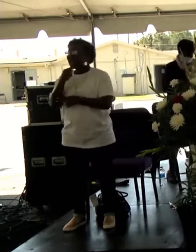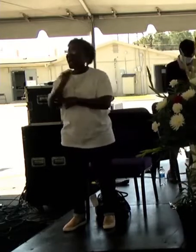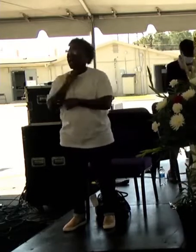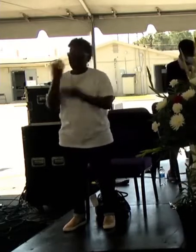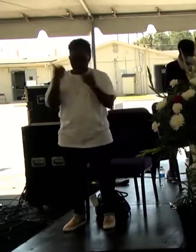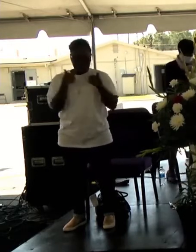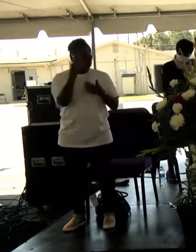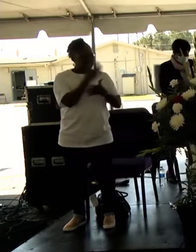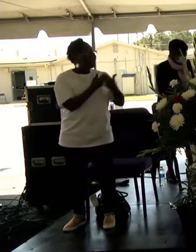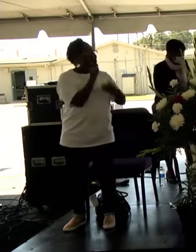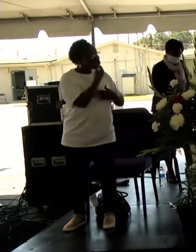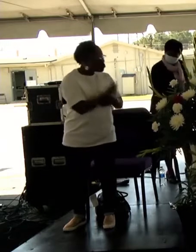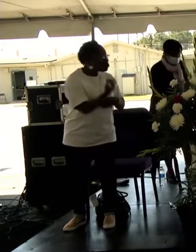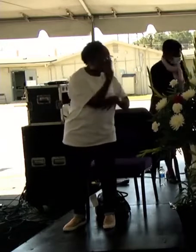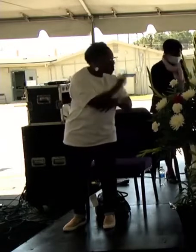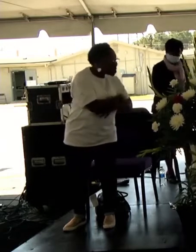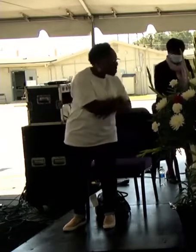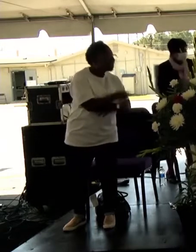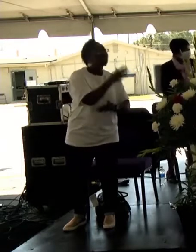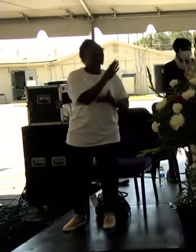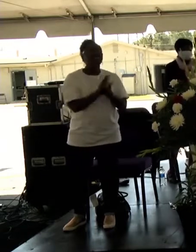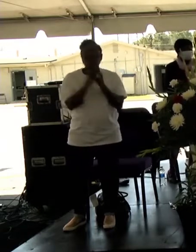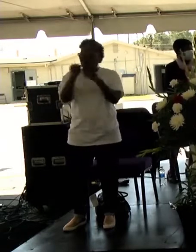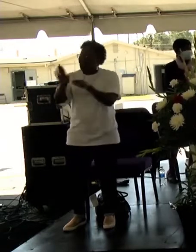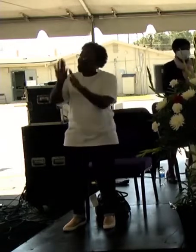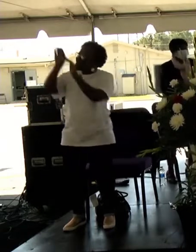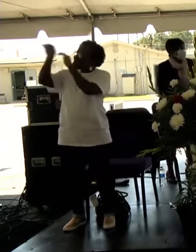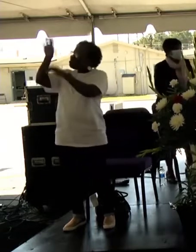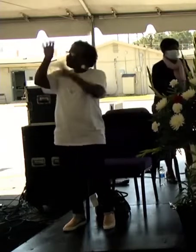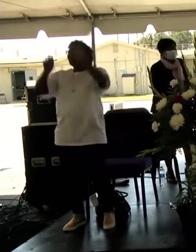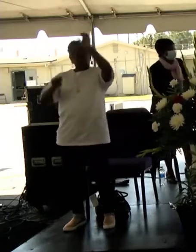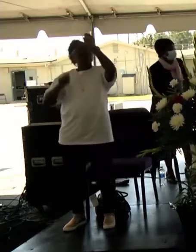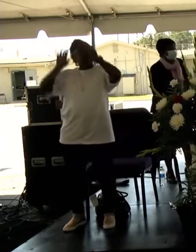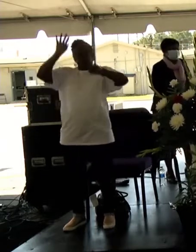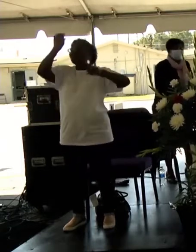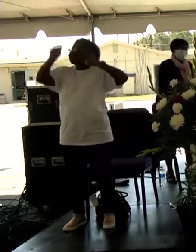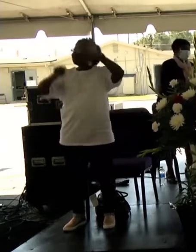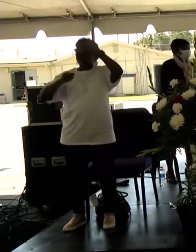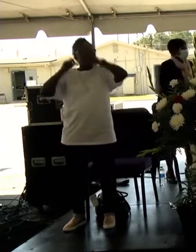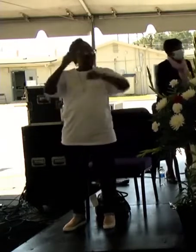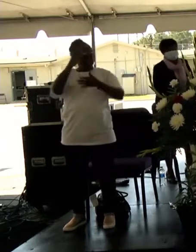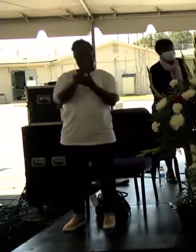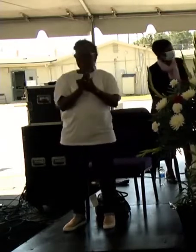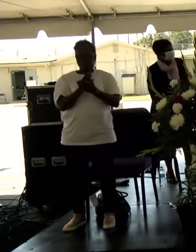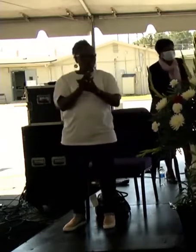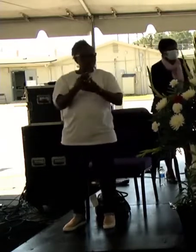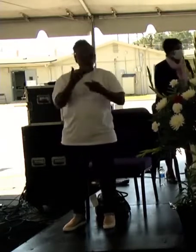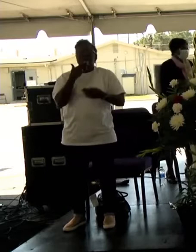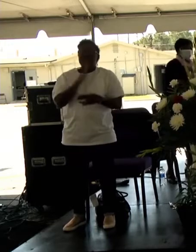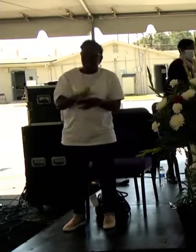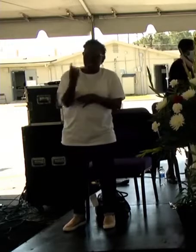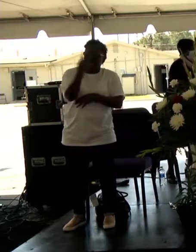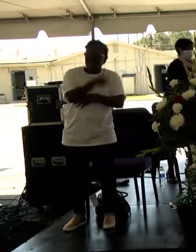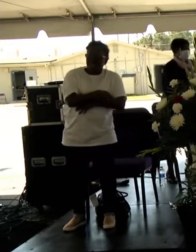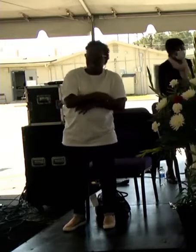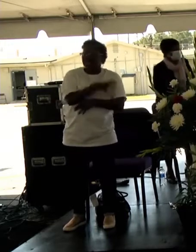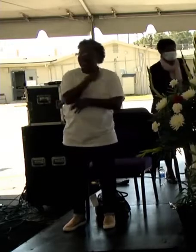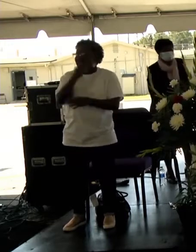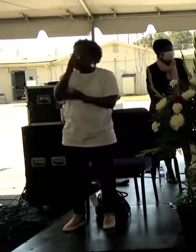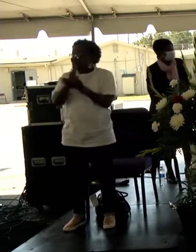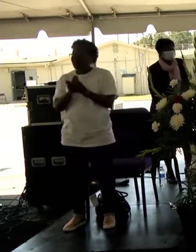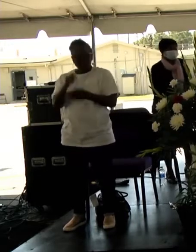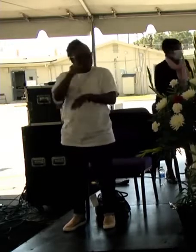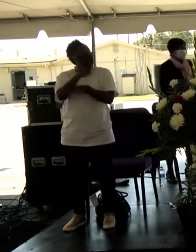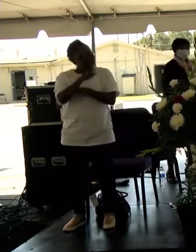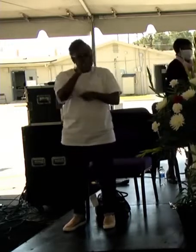good days. I've had some hills to climb. I've had some weary days and I've had some sleepless nights. But when I look around and I think